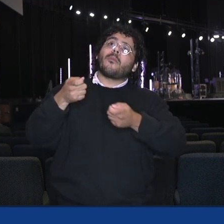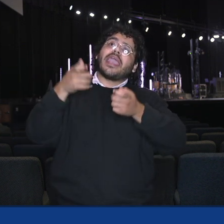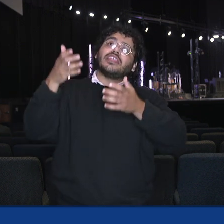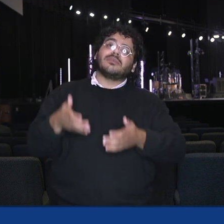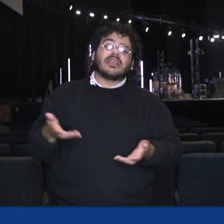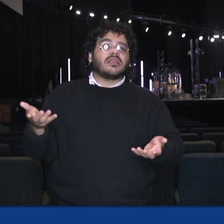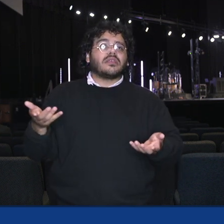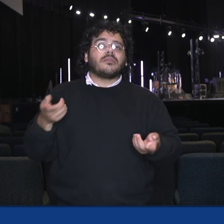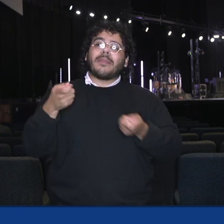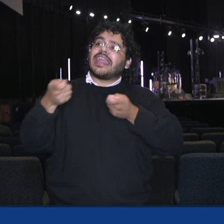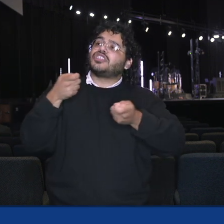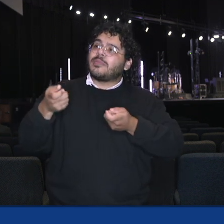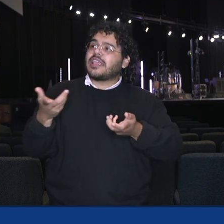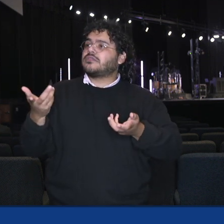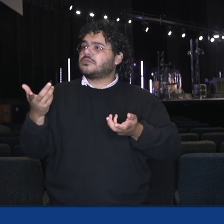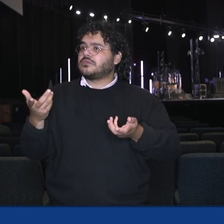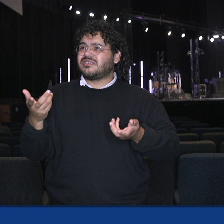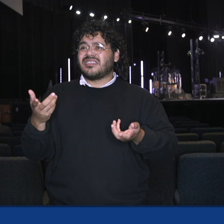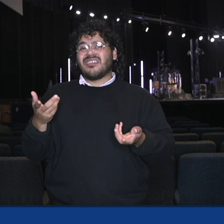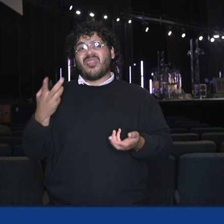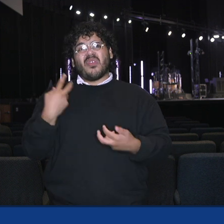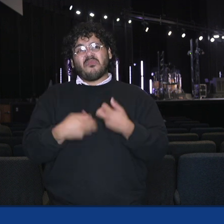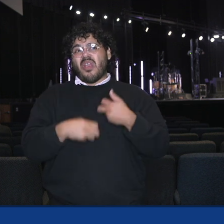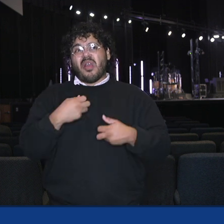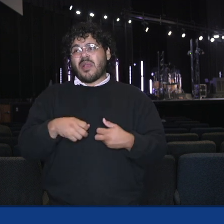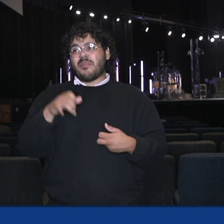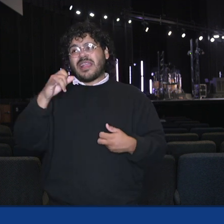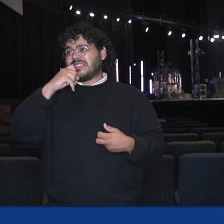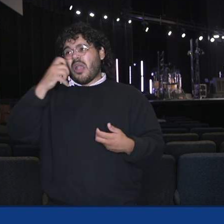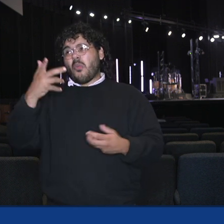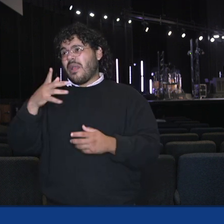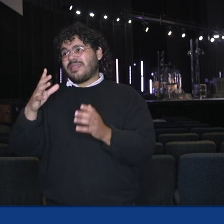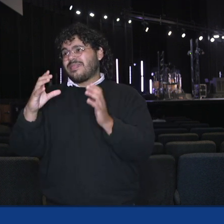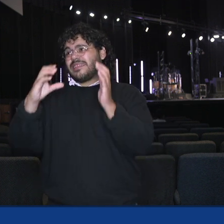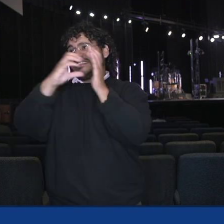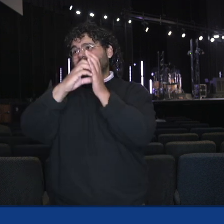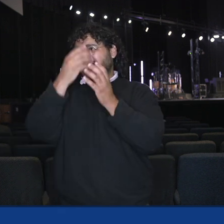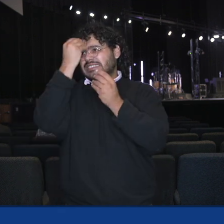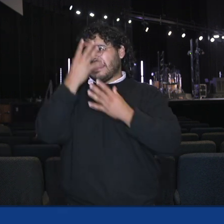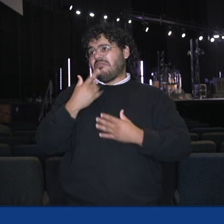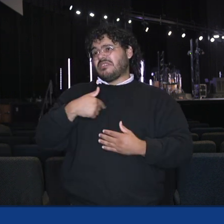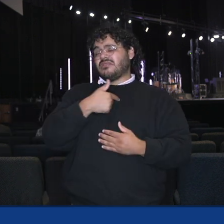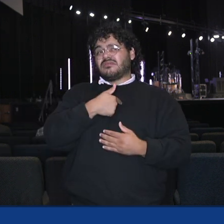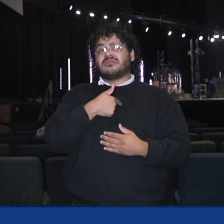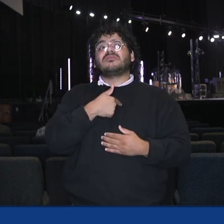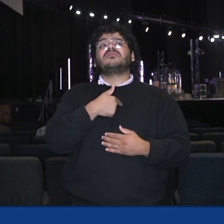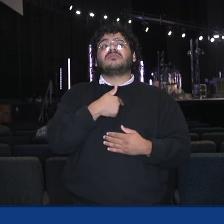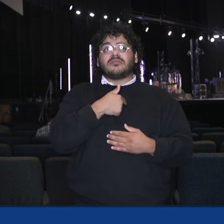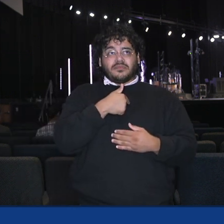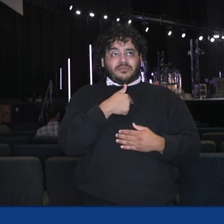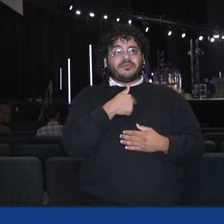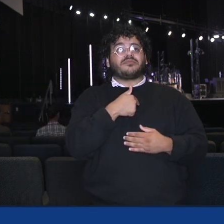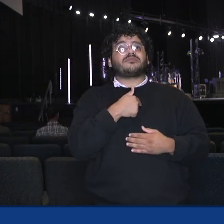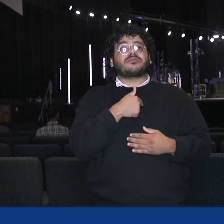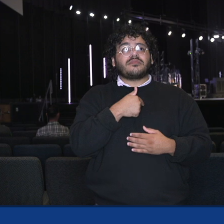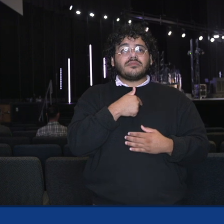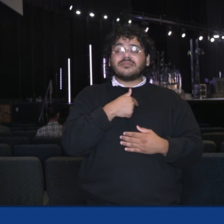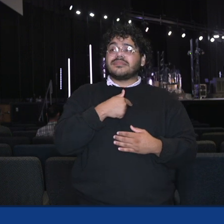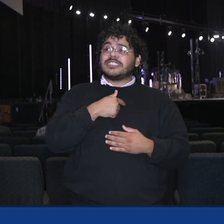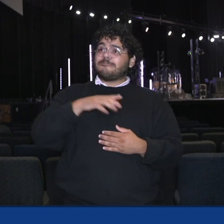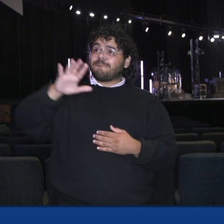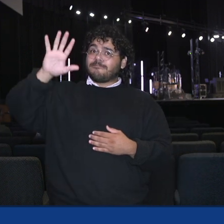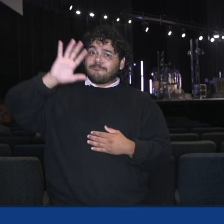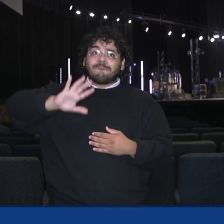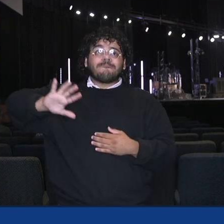the problem with that is that that's not what the text says. Okay, so the ancients, and Jesus